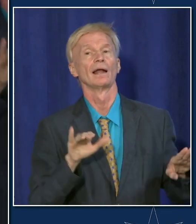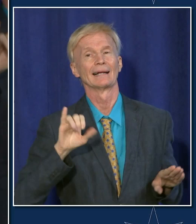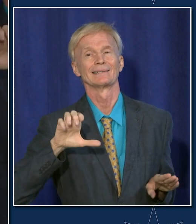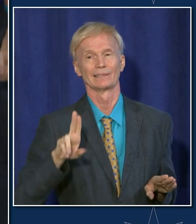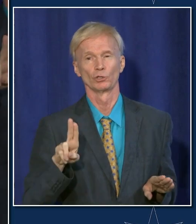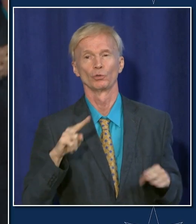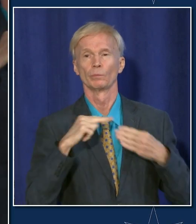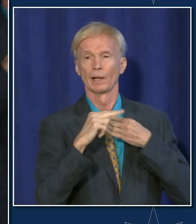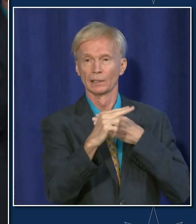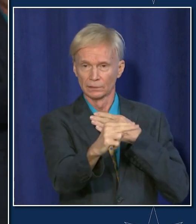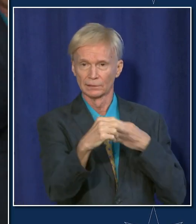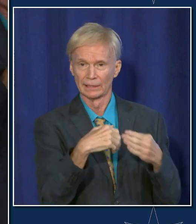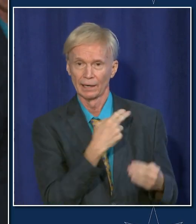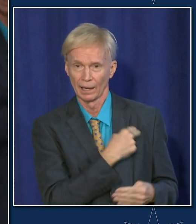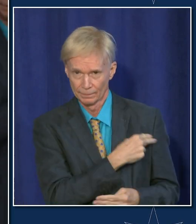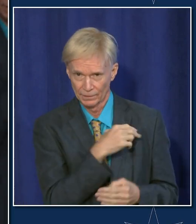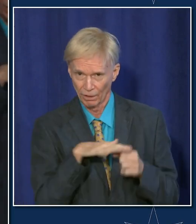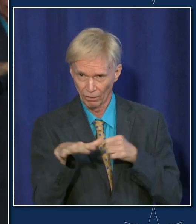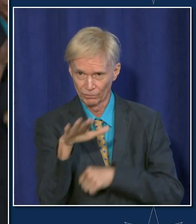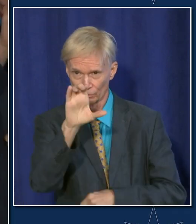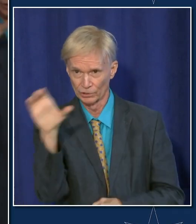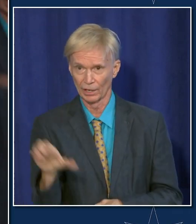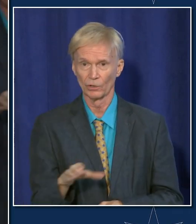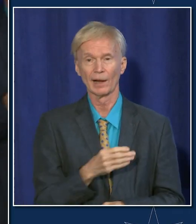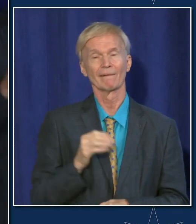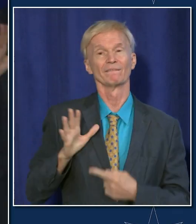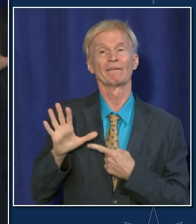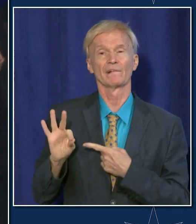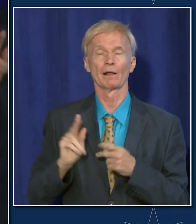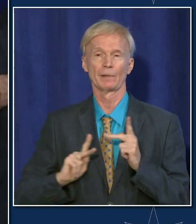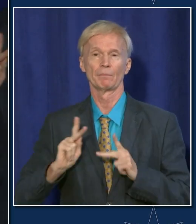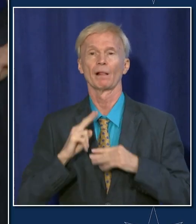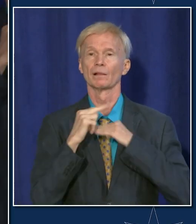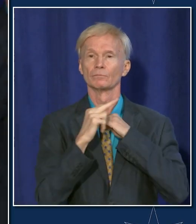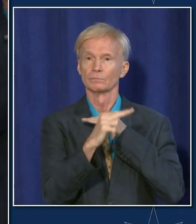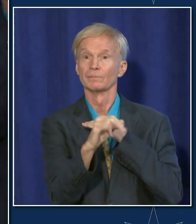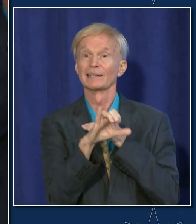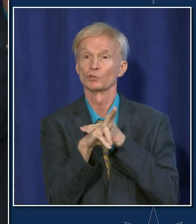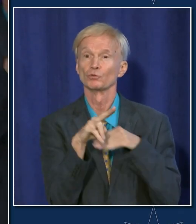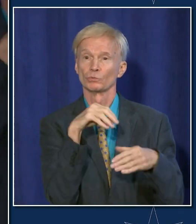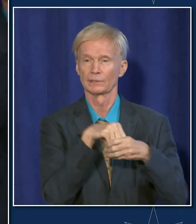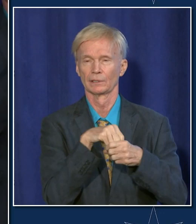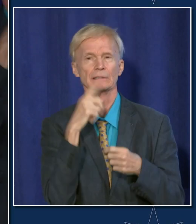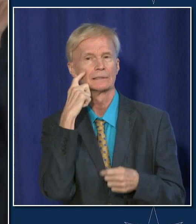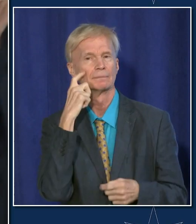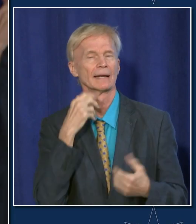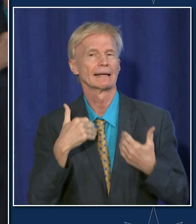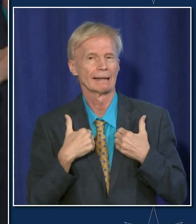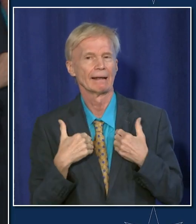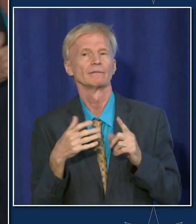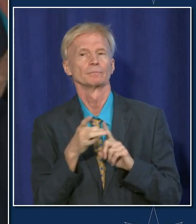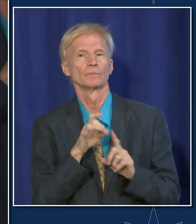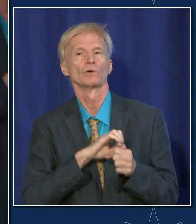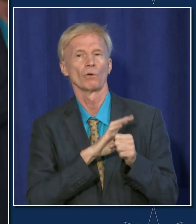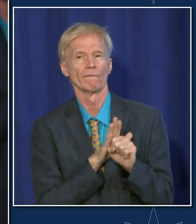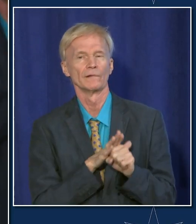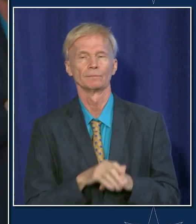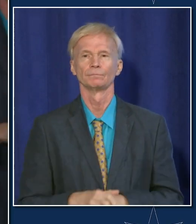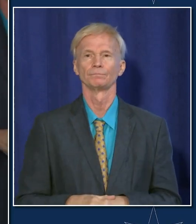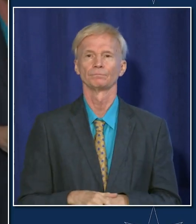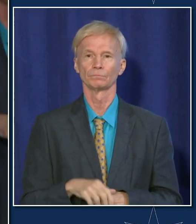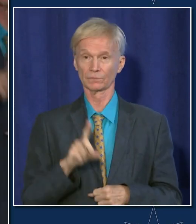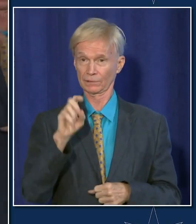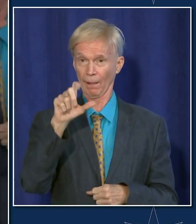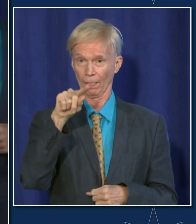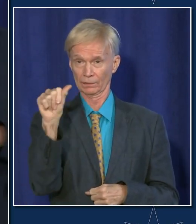the city, and 59 people in ICU beds with COVID or suspected COVID. The Delta variant is very much